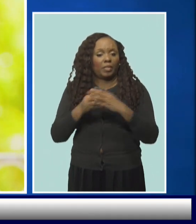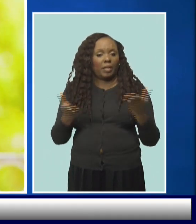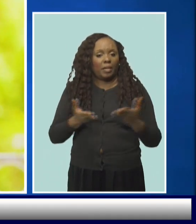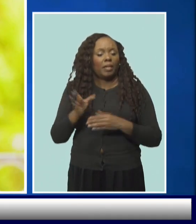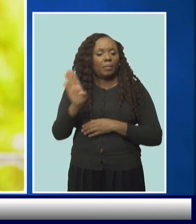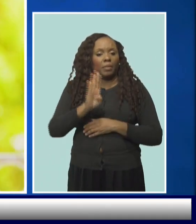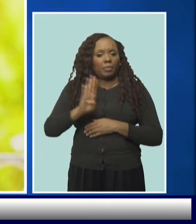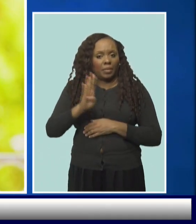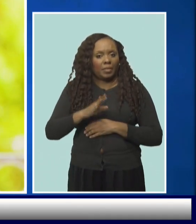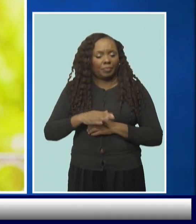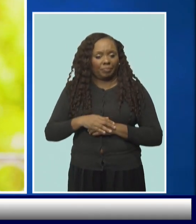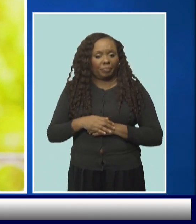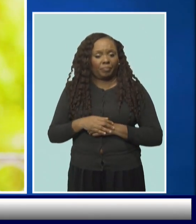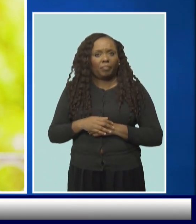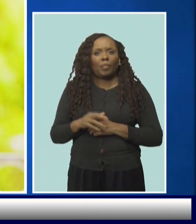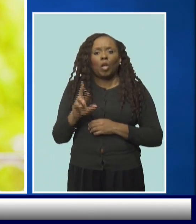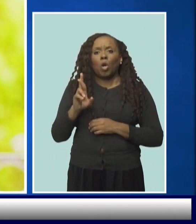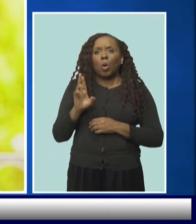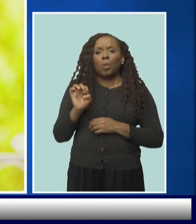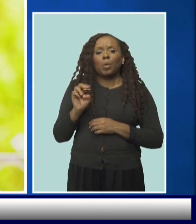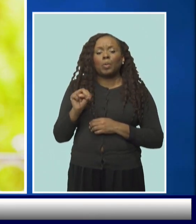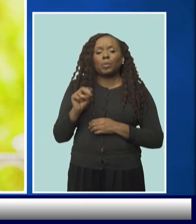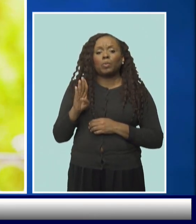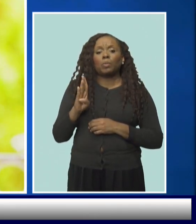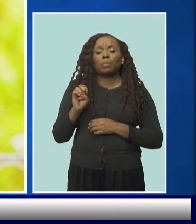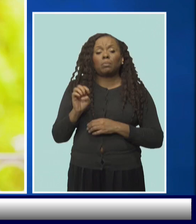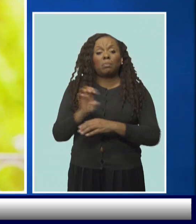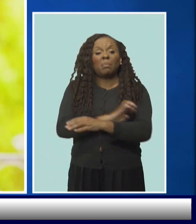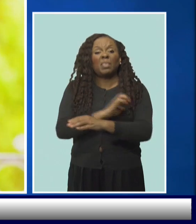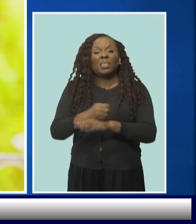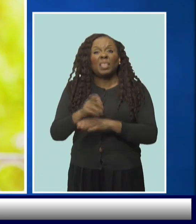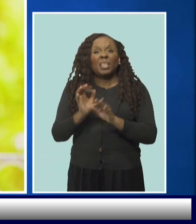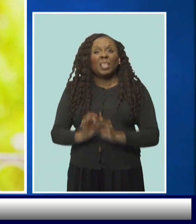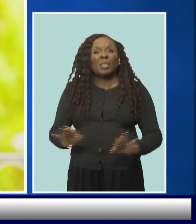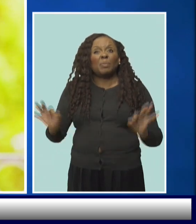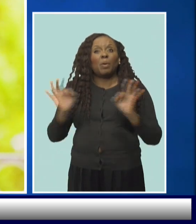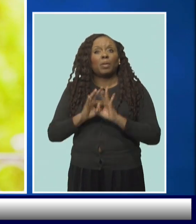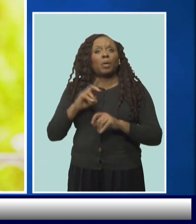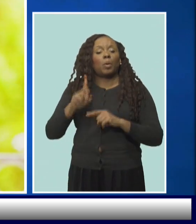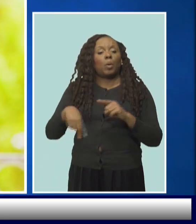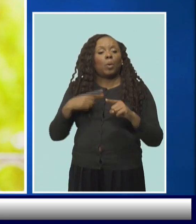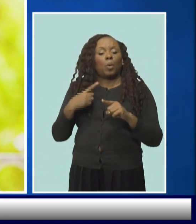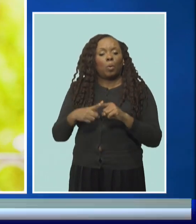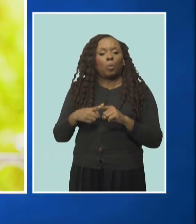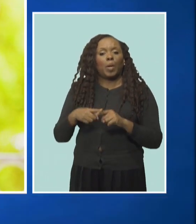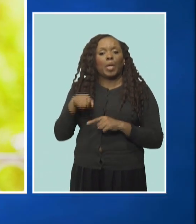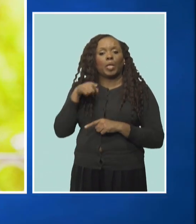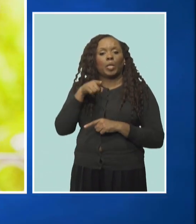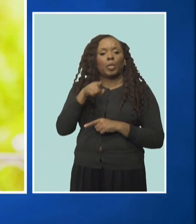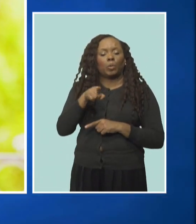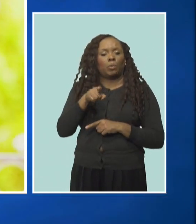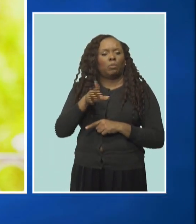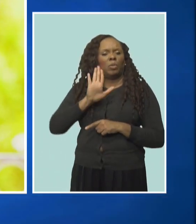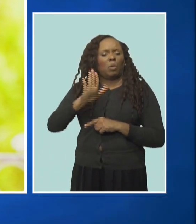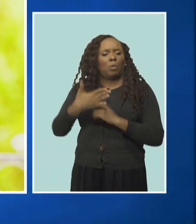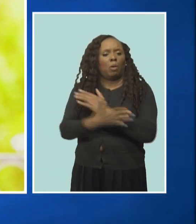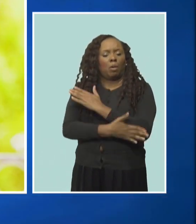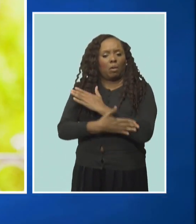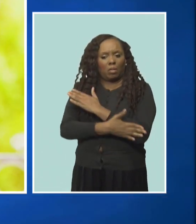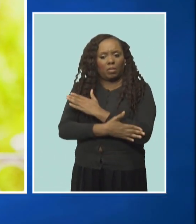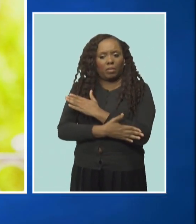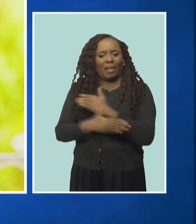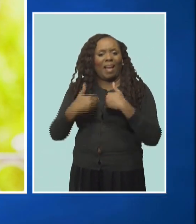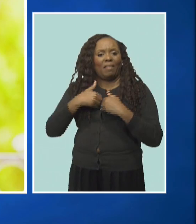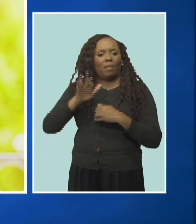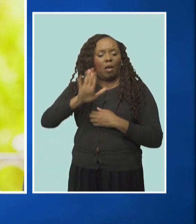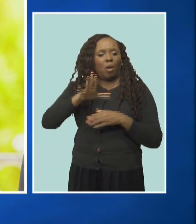renewable energy is homegrown, and therefore it's cheaper. It gives you energy independence, and it gives you